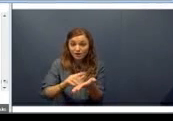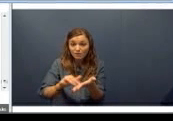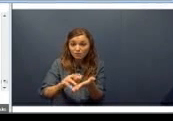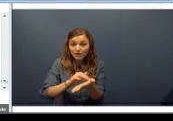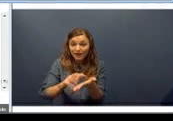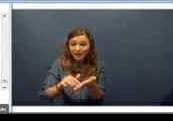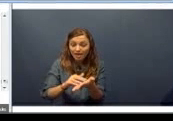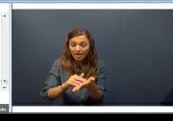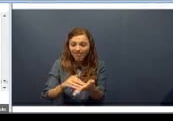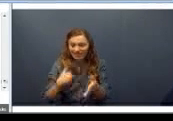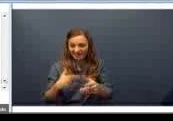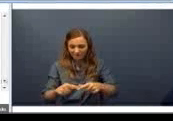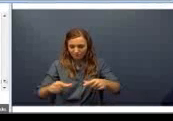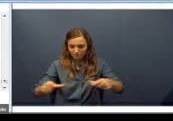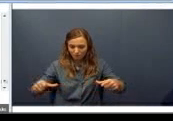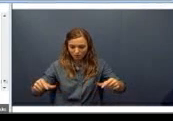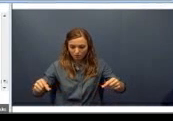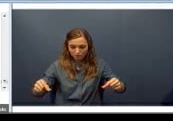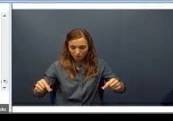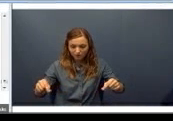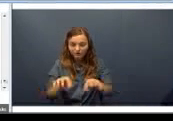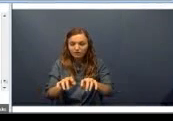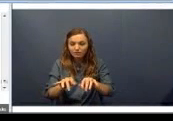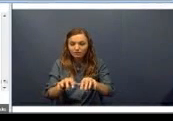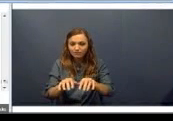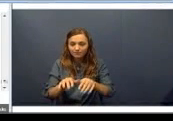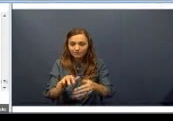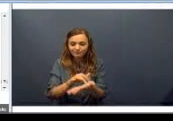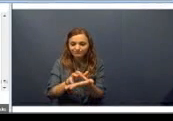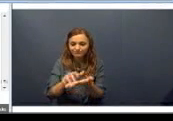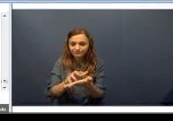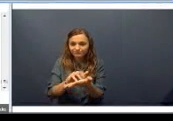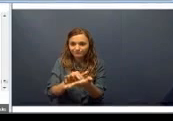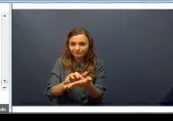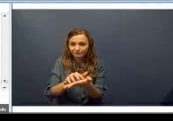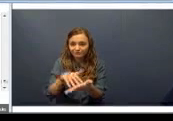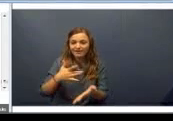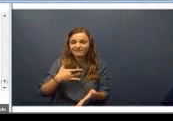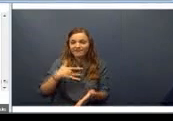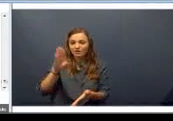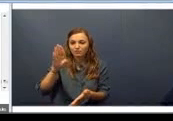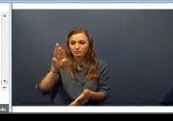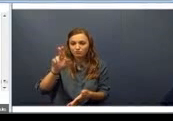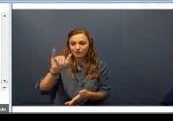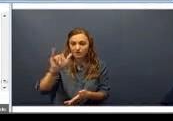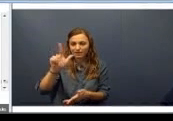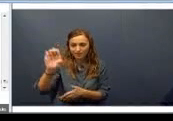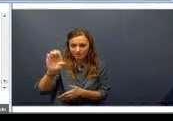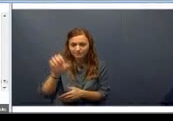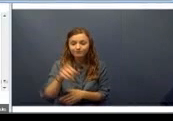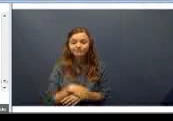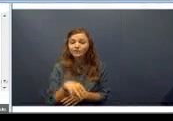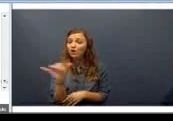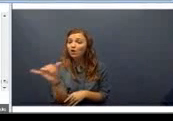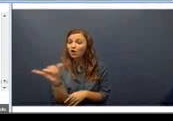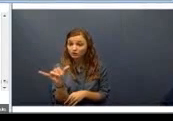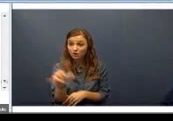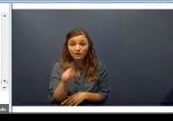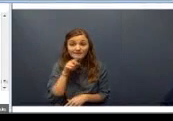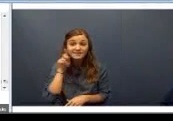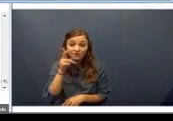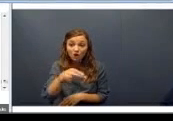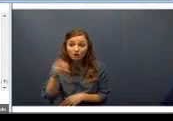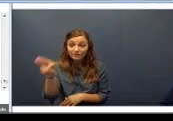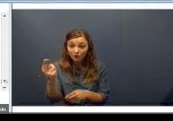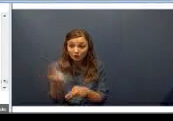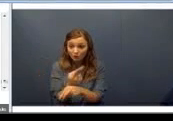display, which is essentially a flat board with braille dots that move up and down. And then there are deaf and hard of hearing